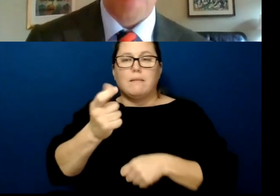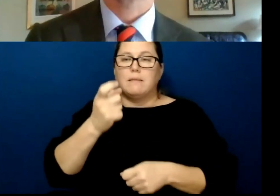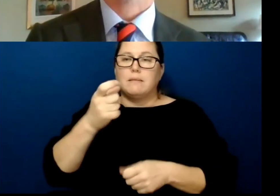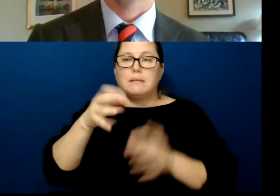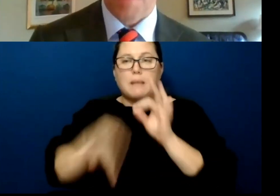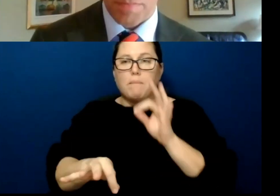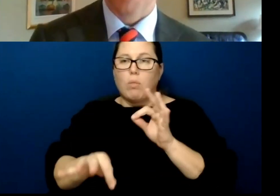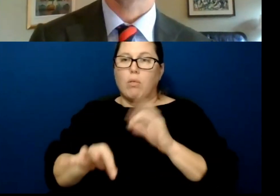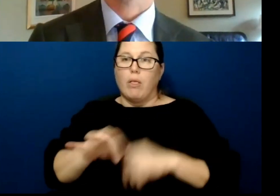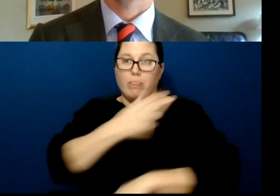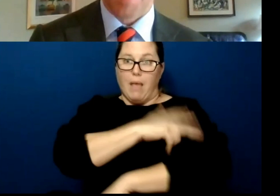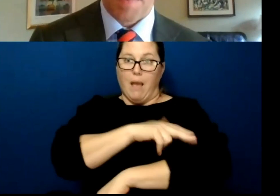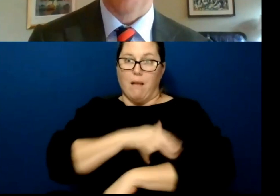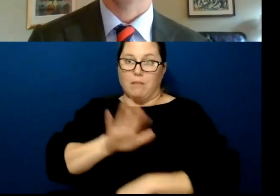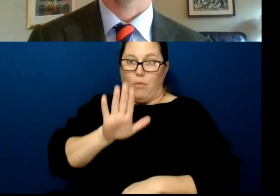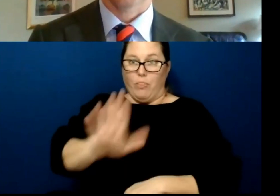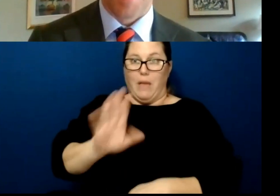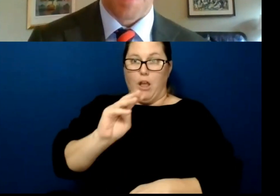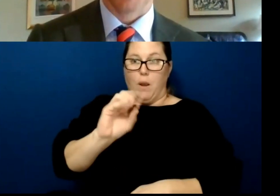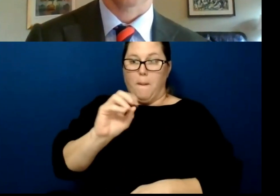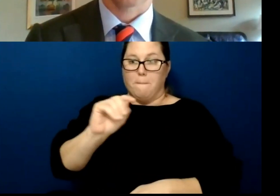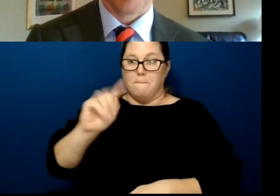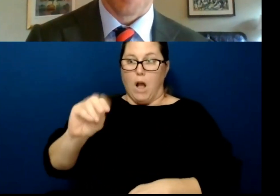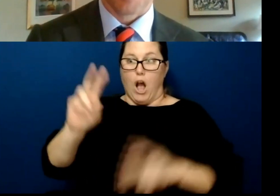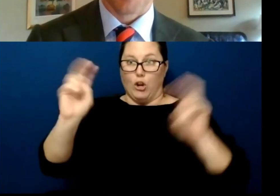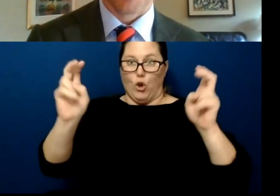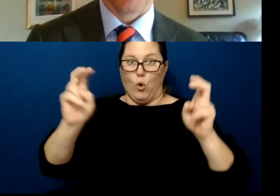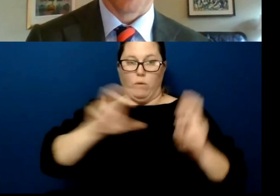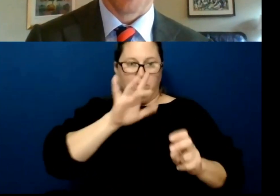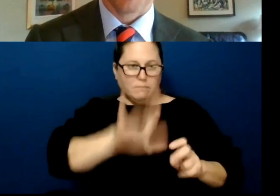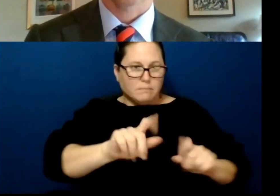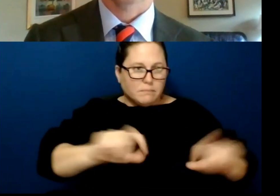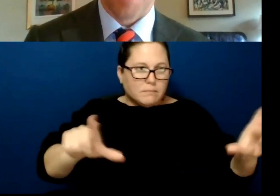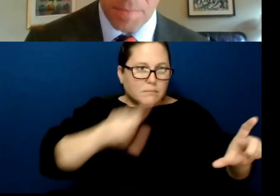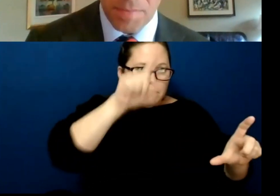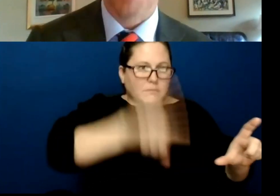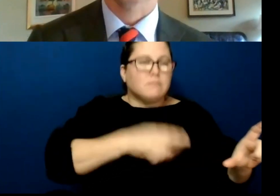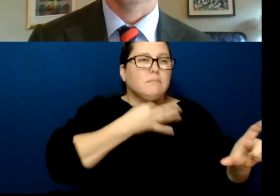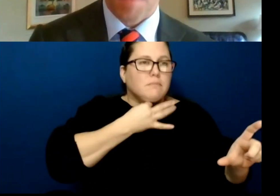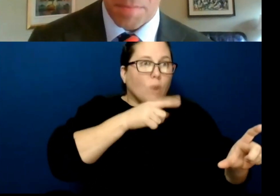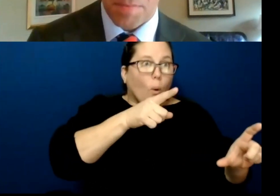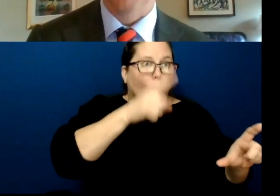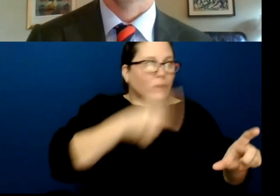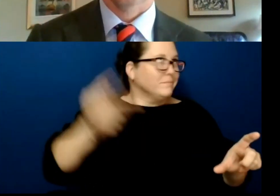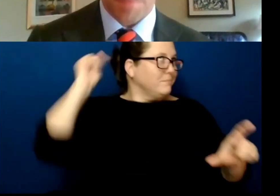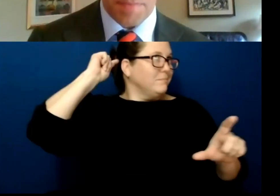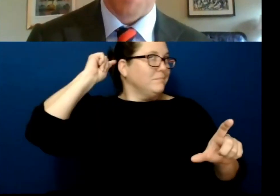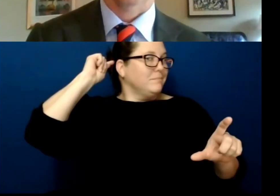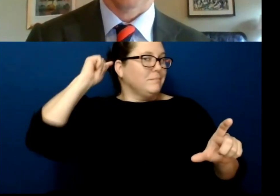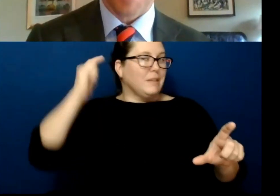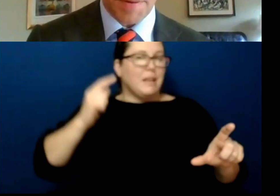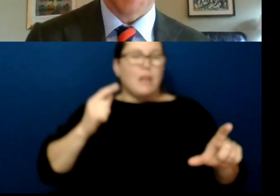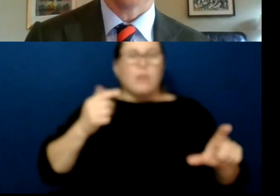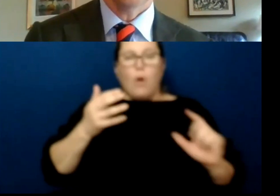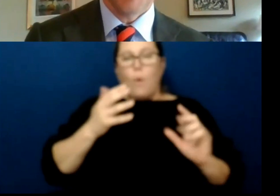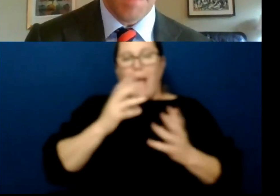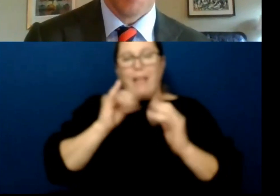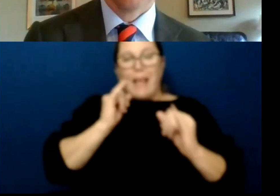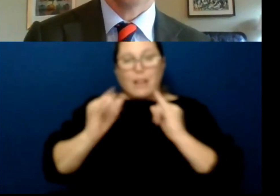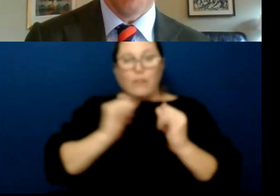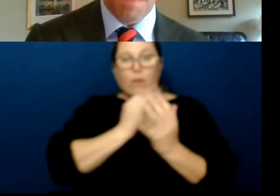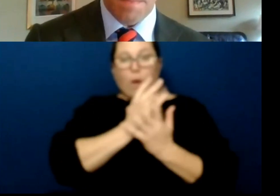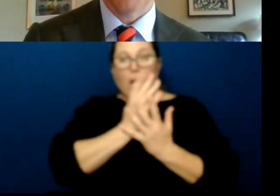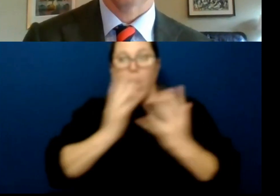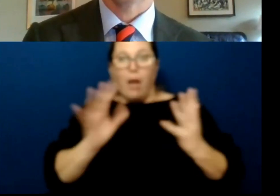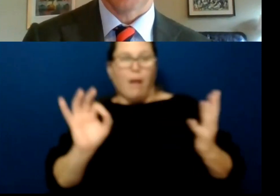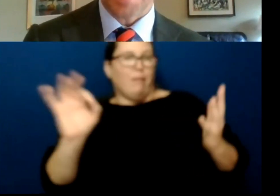hospital's motto and have that as a starting point or an icebreaker, or just to chime in at some point during the interview. And it makes a big